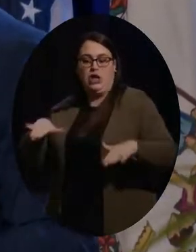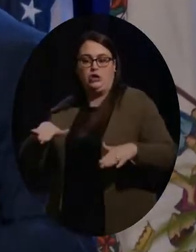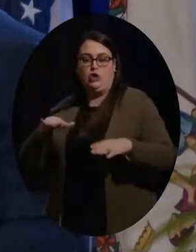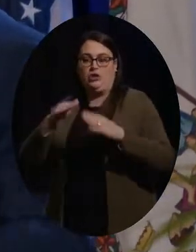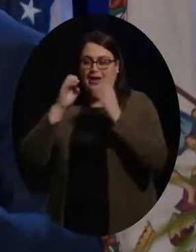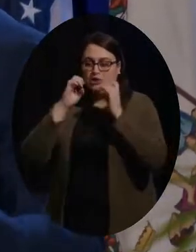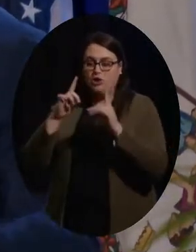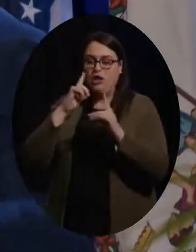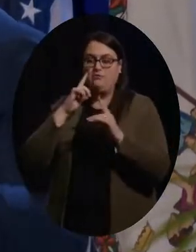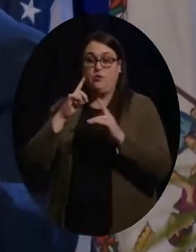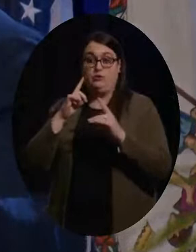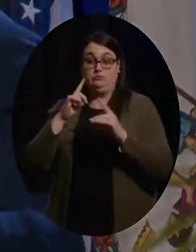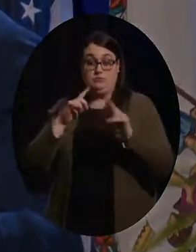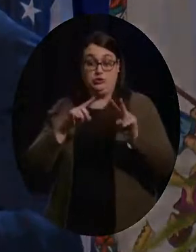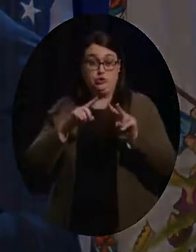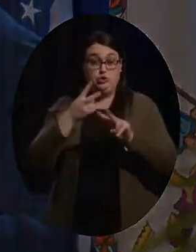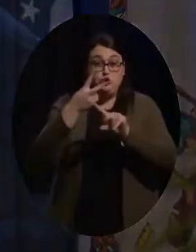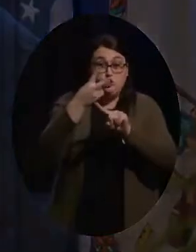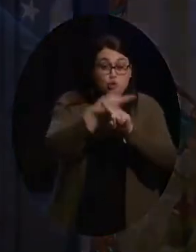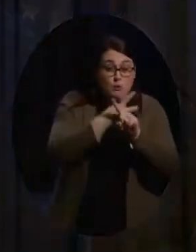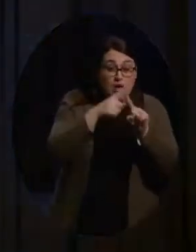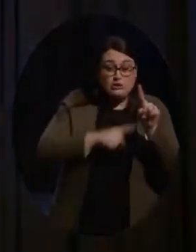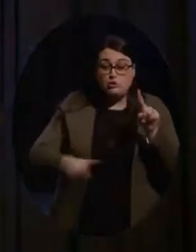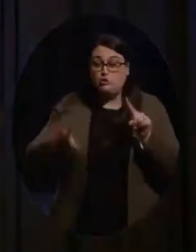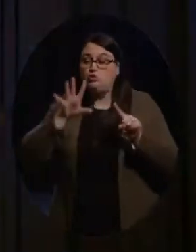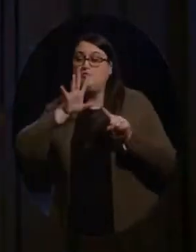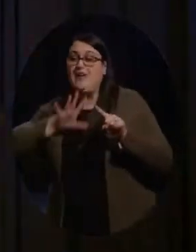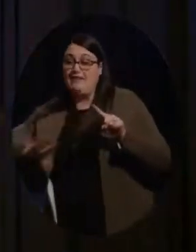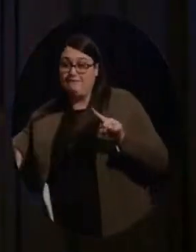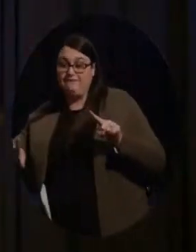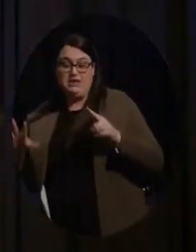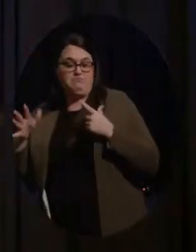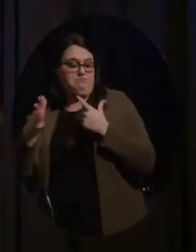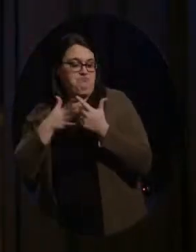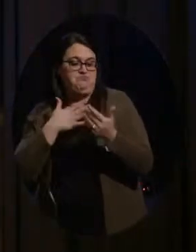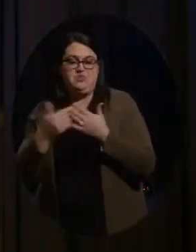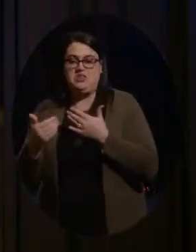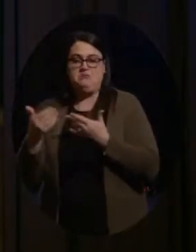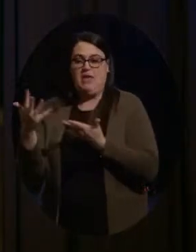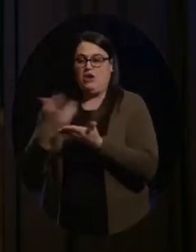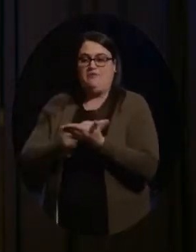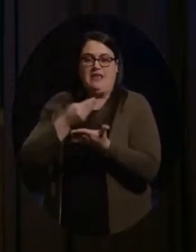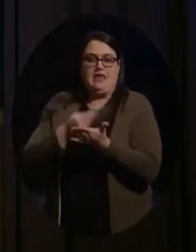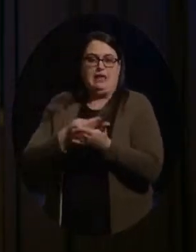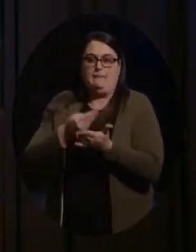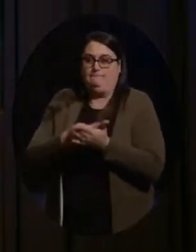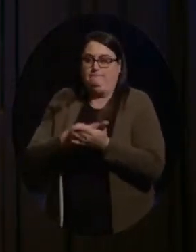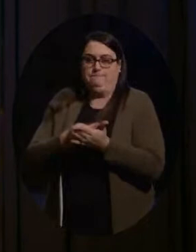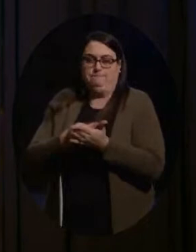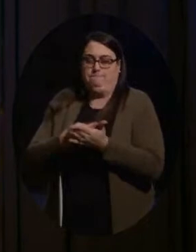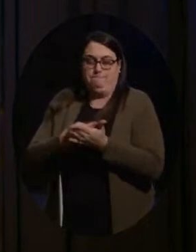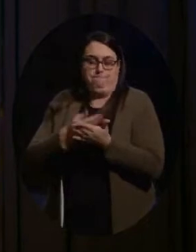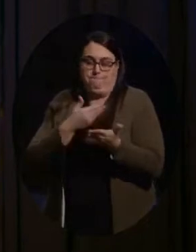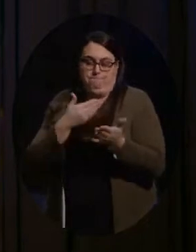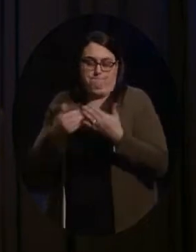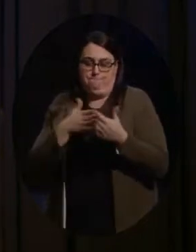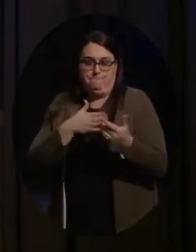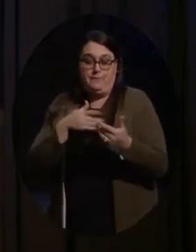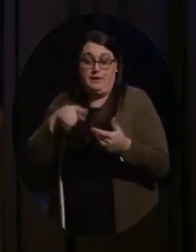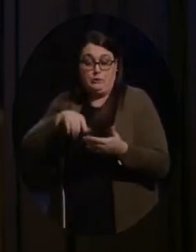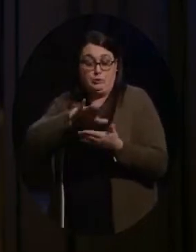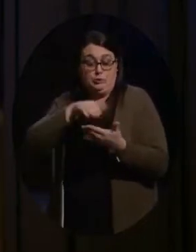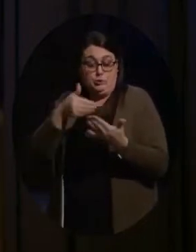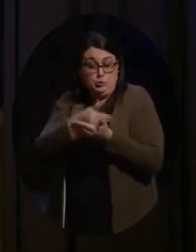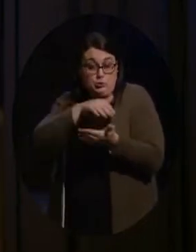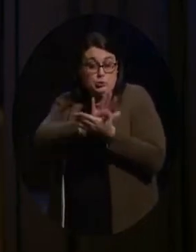for children aged 2 months to 5 years, regardless of income status. This new school will be